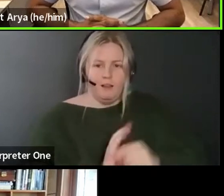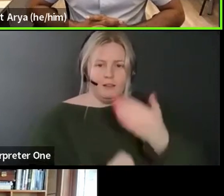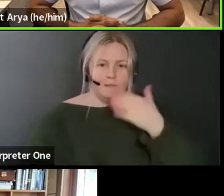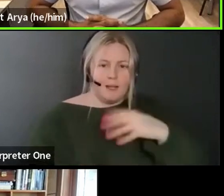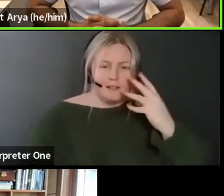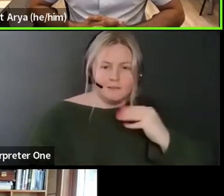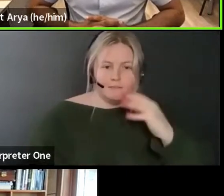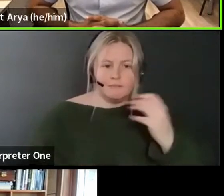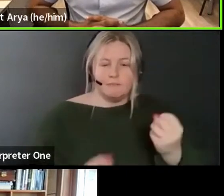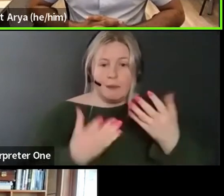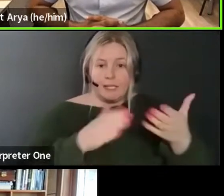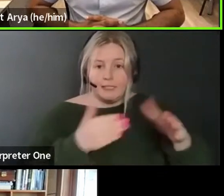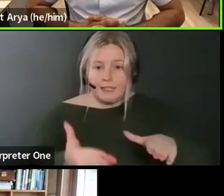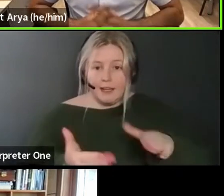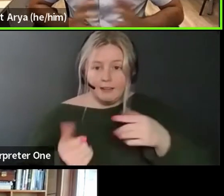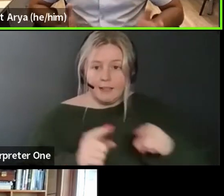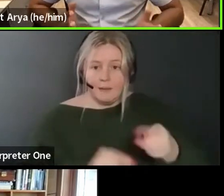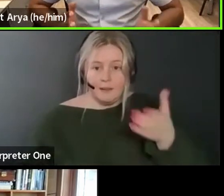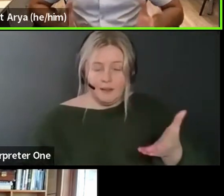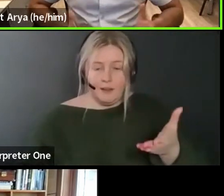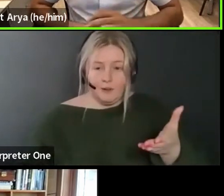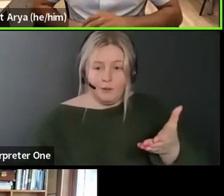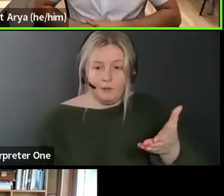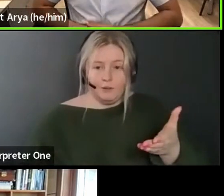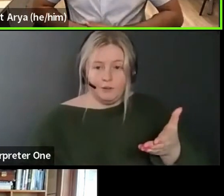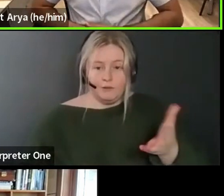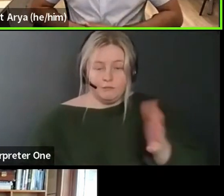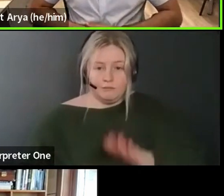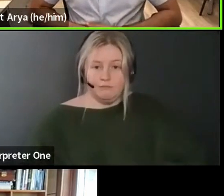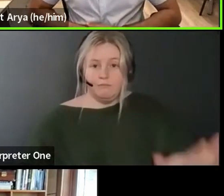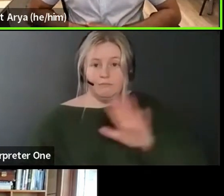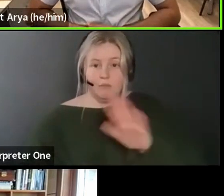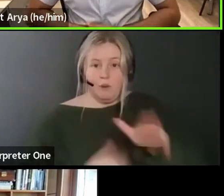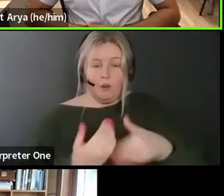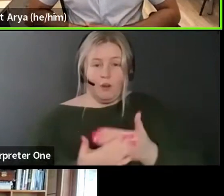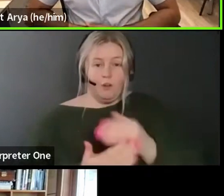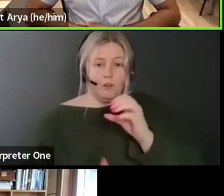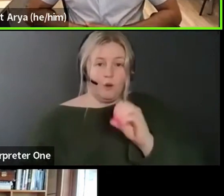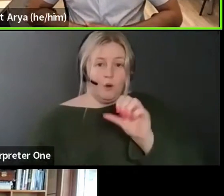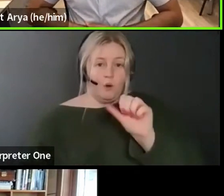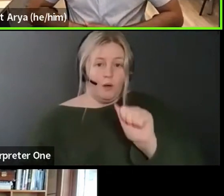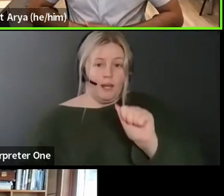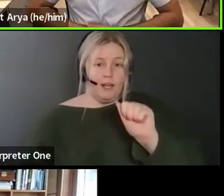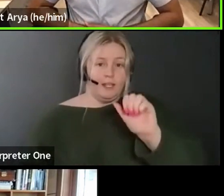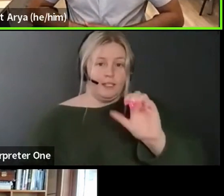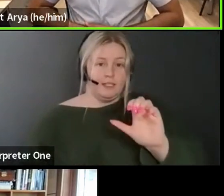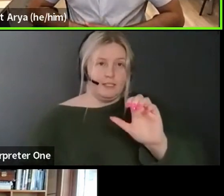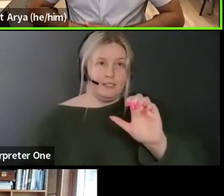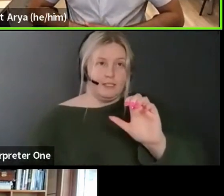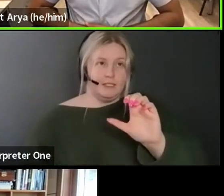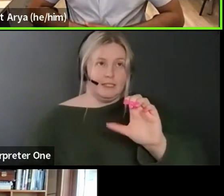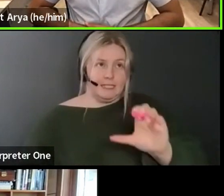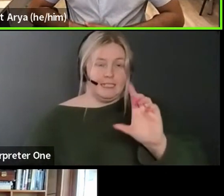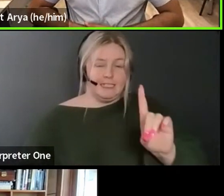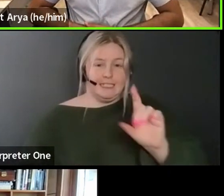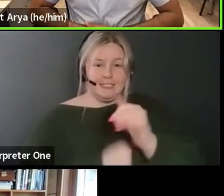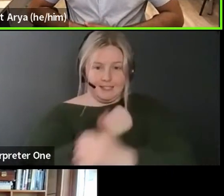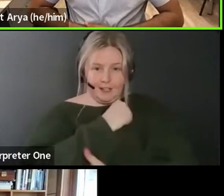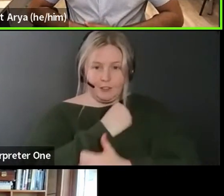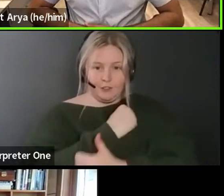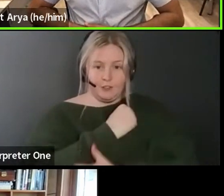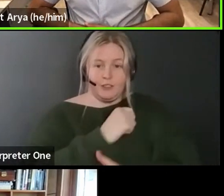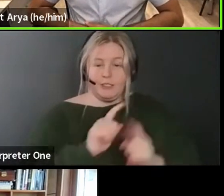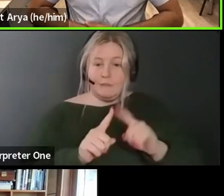death rates, in fact, in the amongst all OECD countries. But I can tell you that the neglect is actually